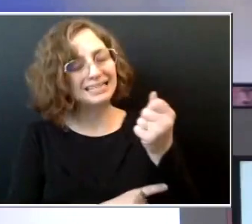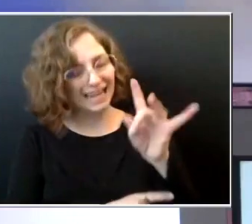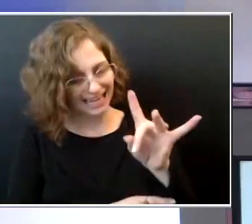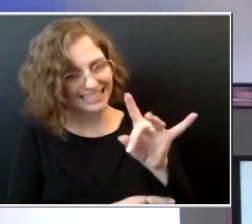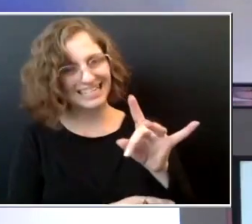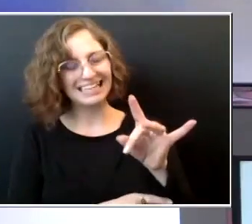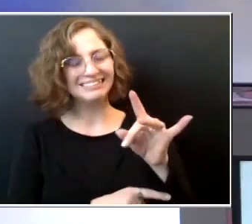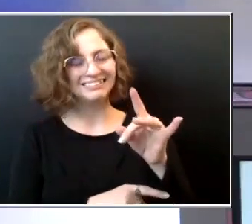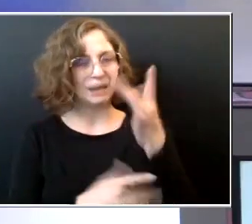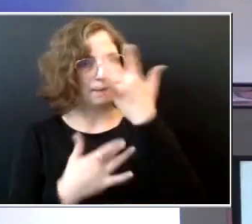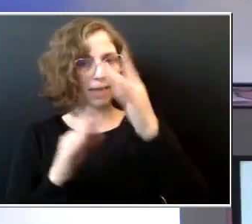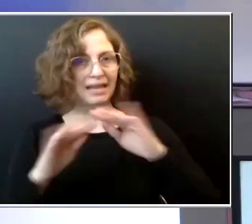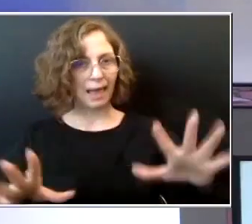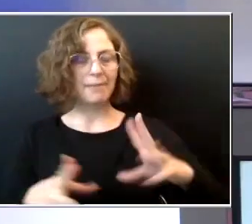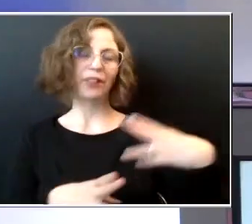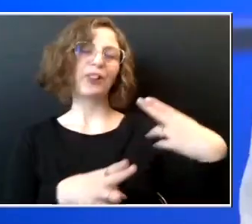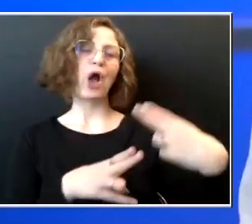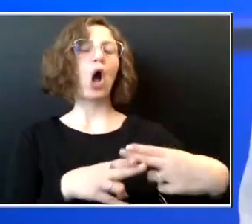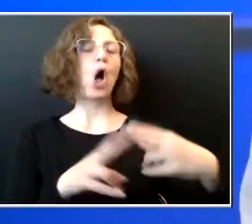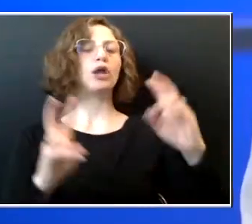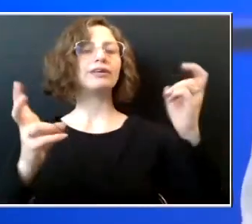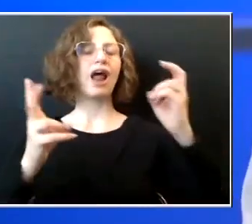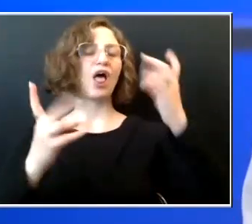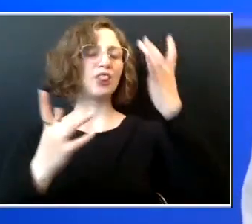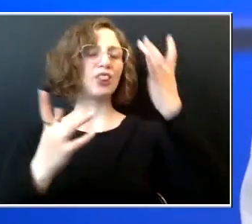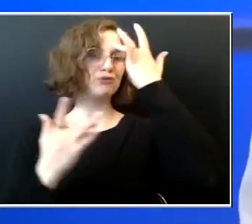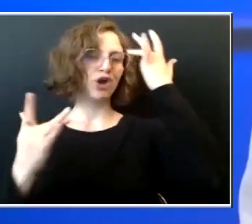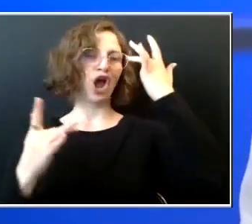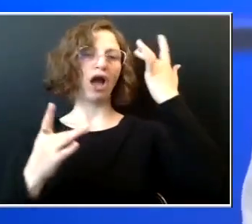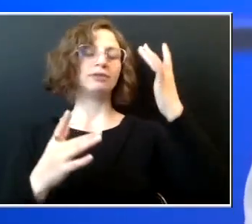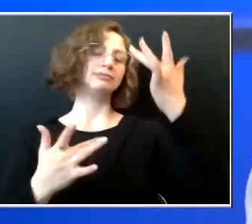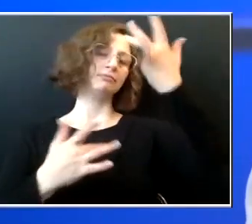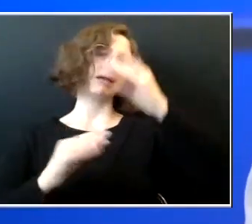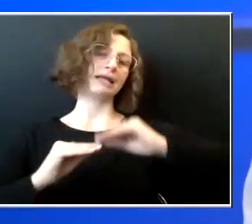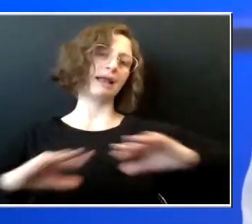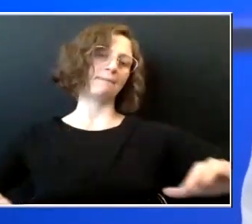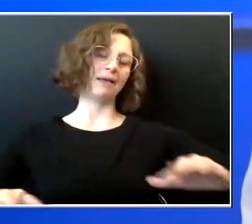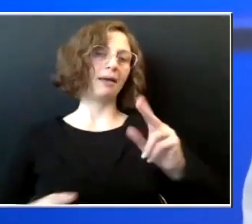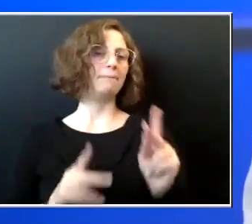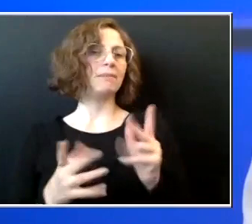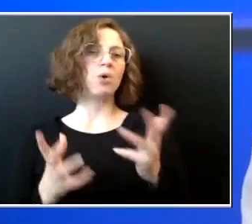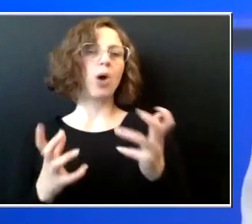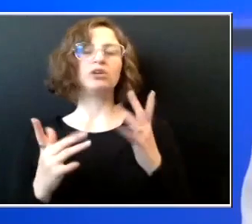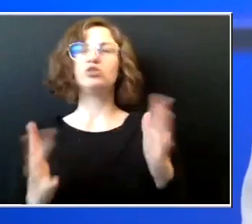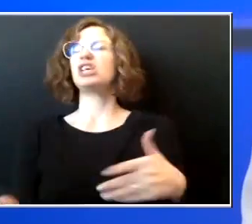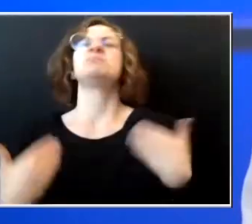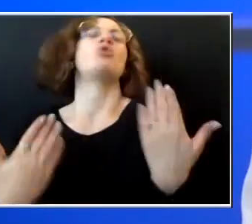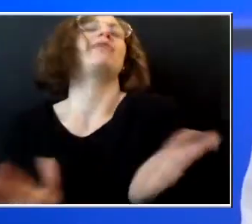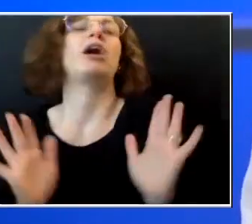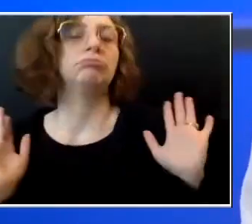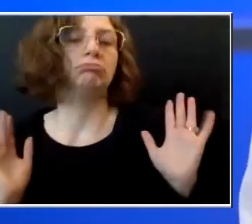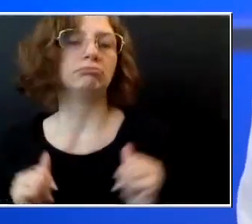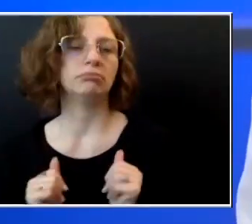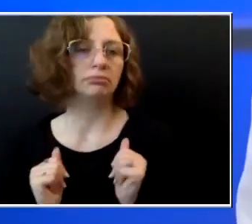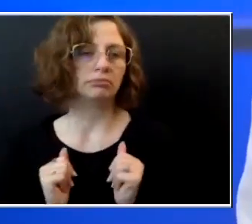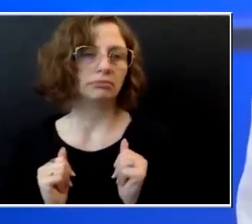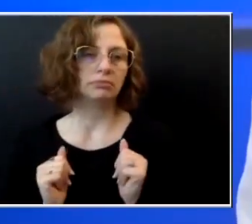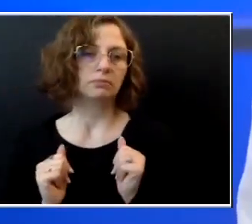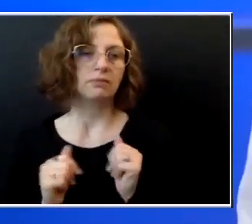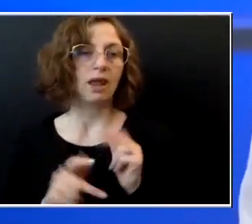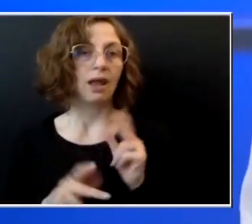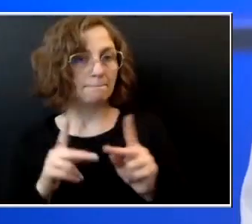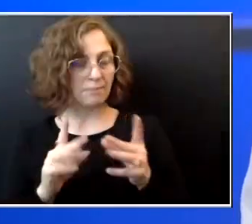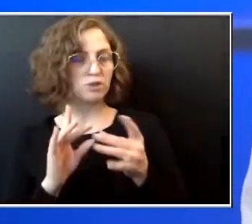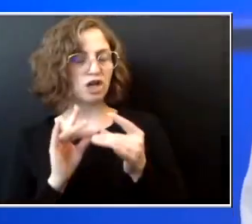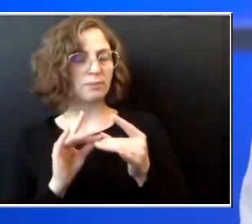People wanted to quickly move on in 1918, and the book talks about how fast it was set aside. I